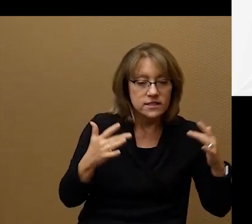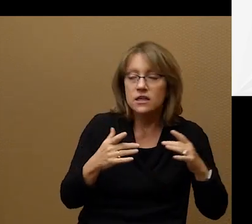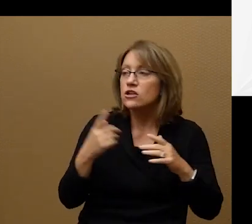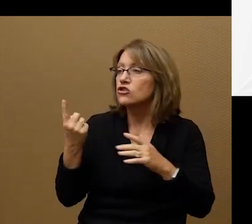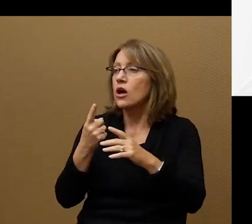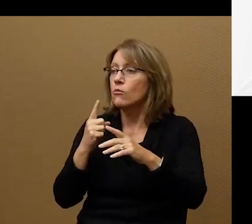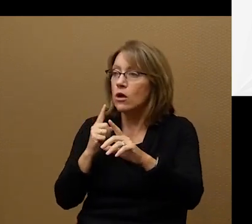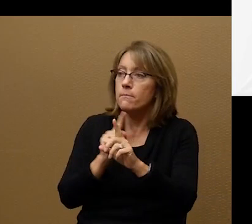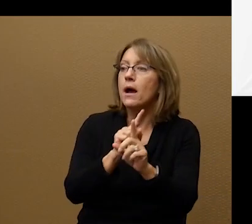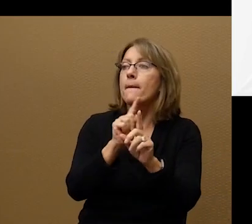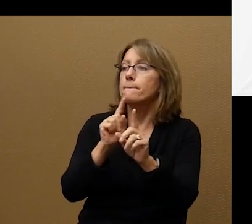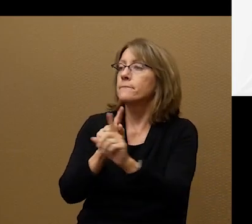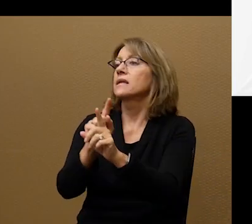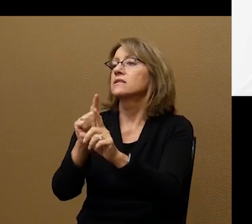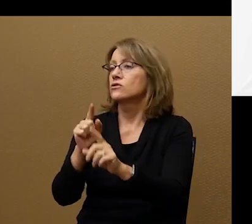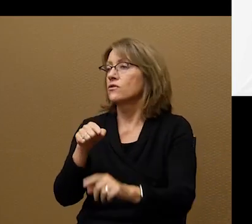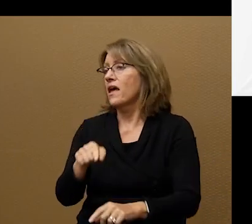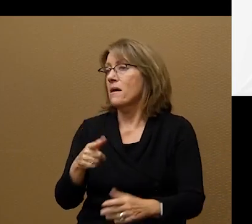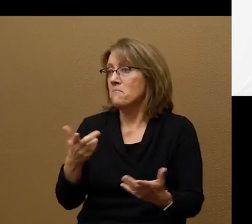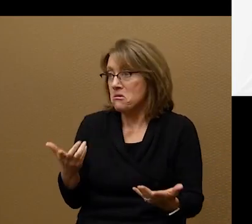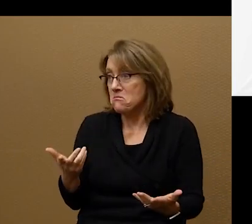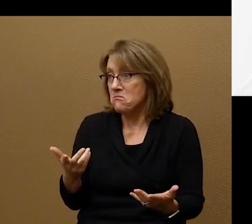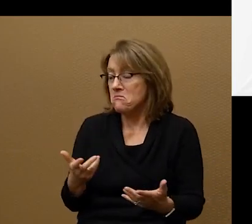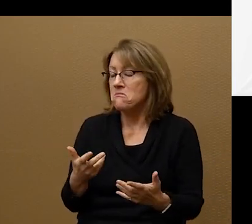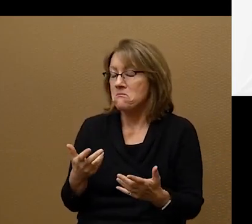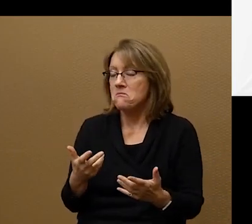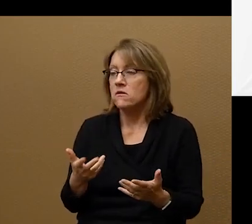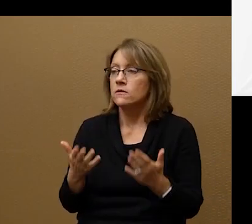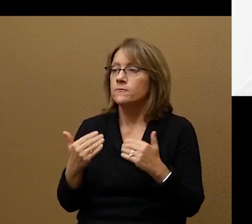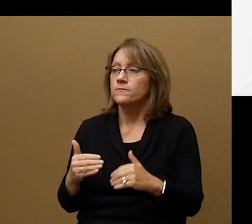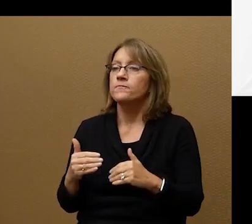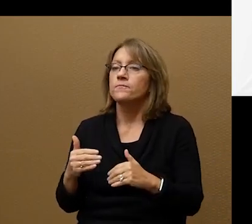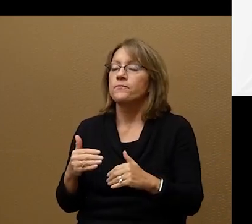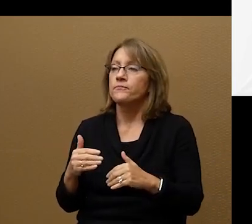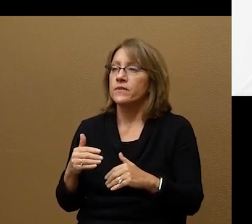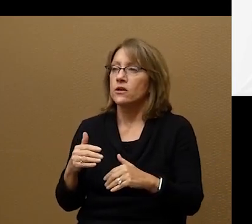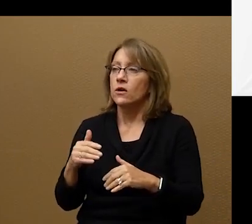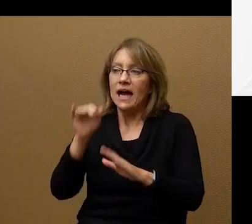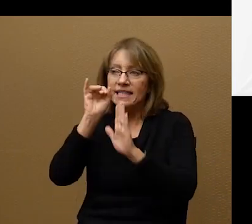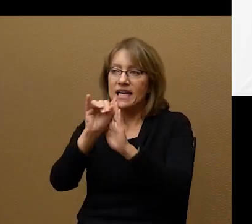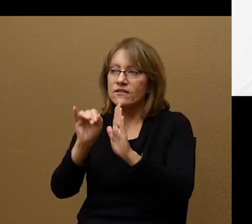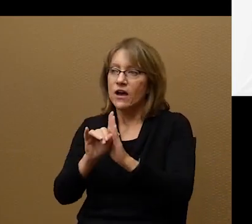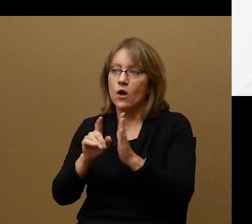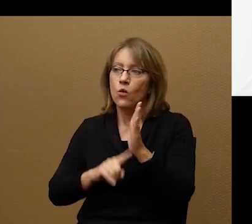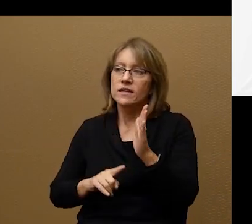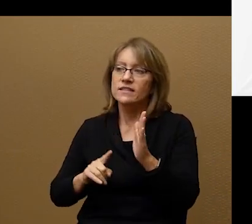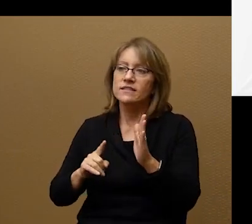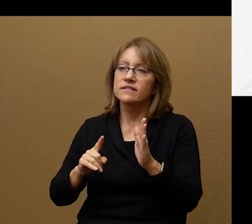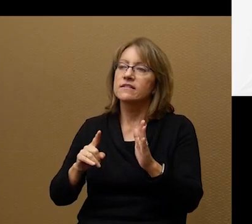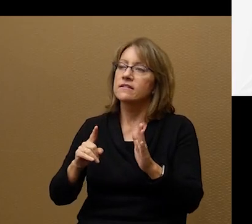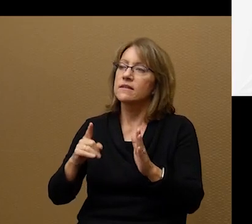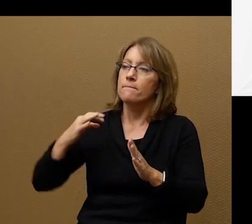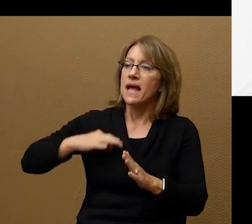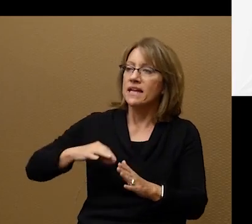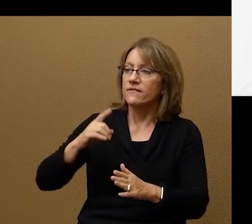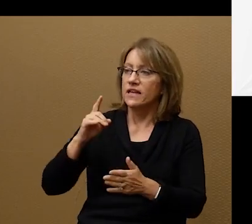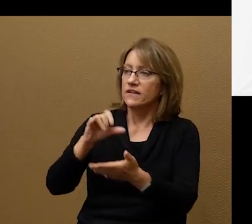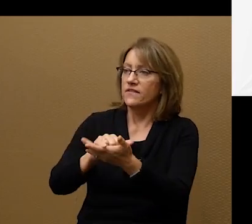into them? Then you'll identify the functions, which I'll go into next, and